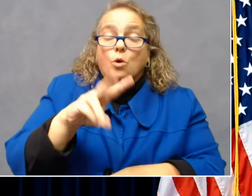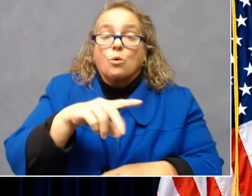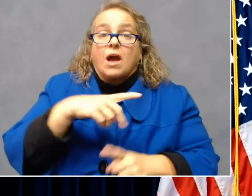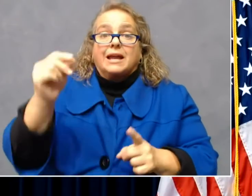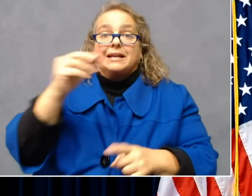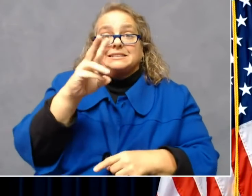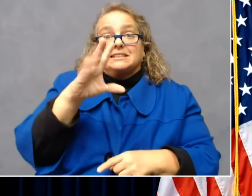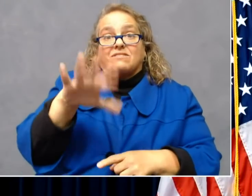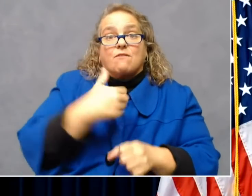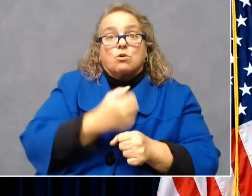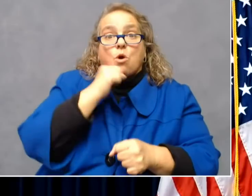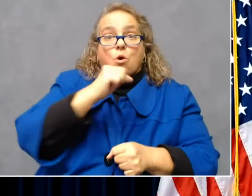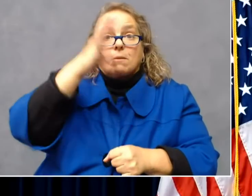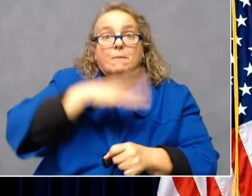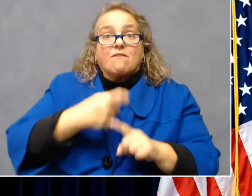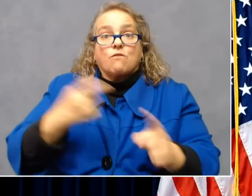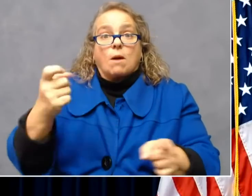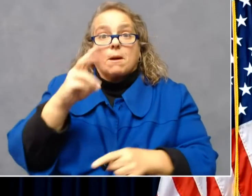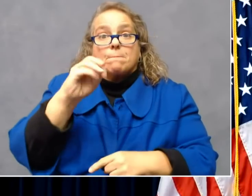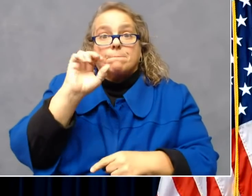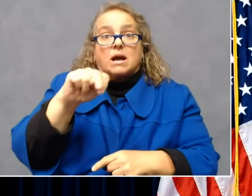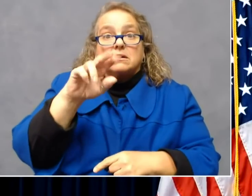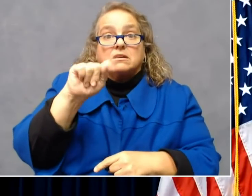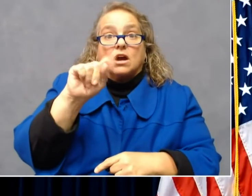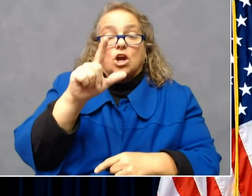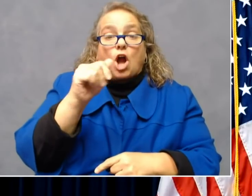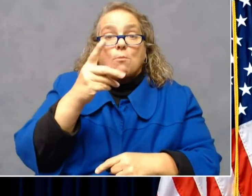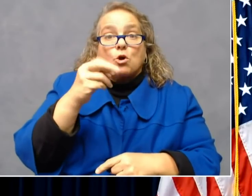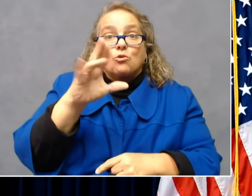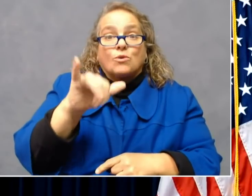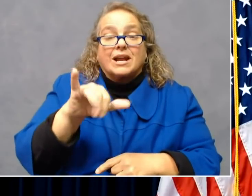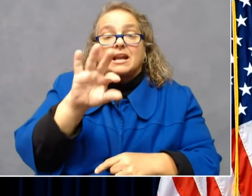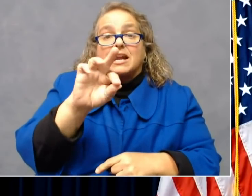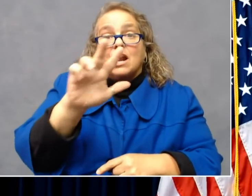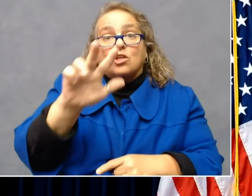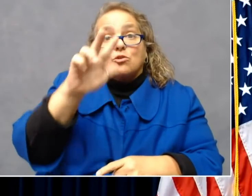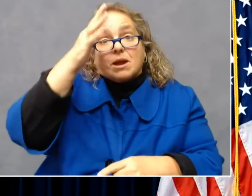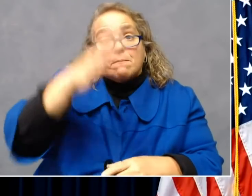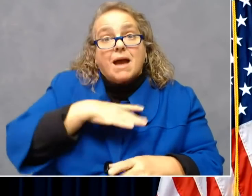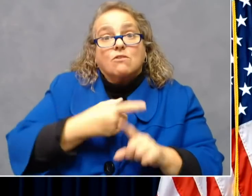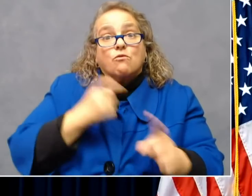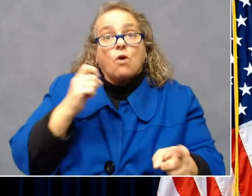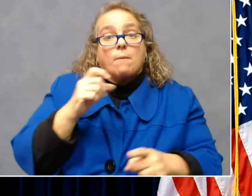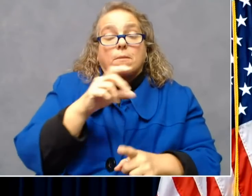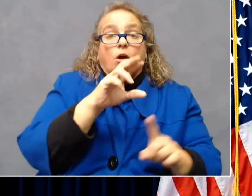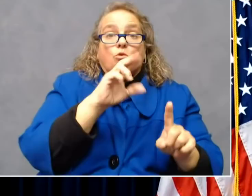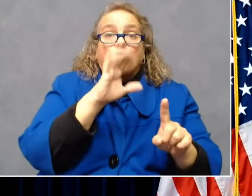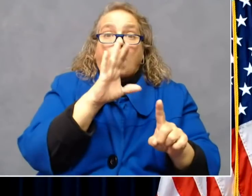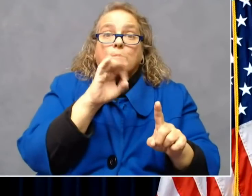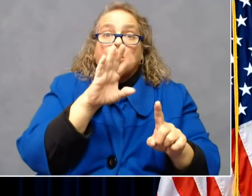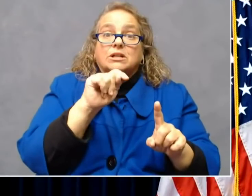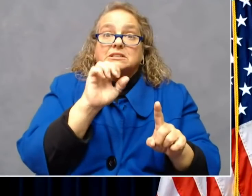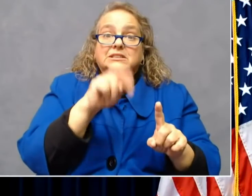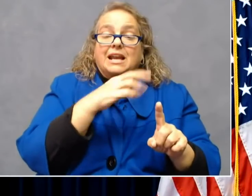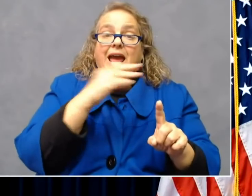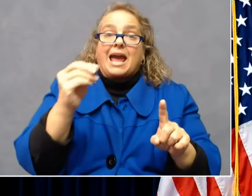Montgomery, 93-year-old woman from Robertson, and an 82-year-old man from Union County.